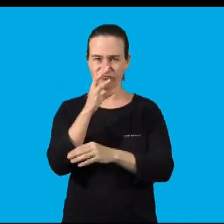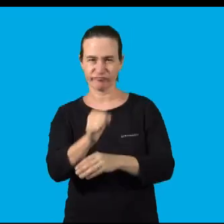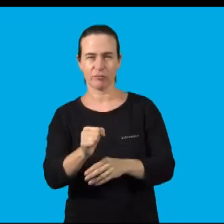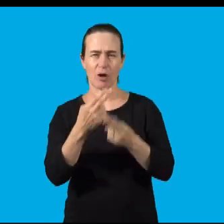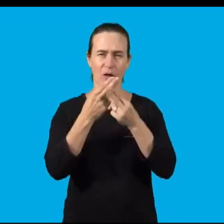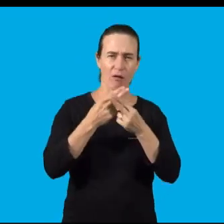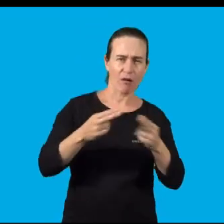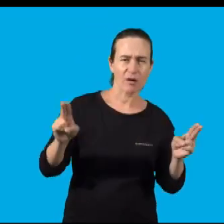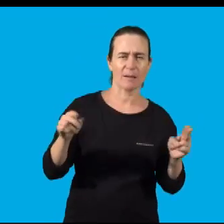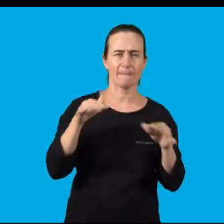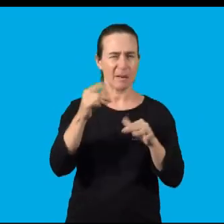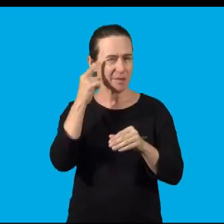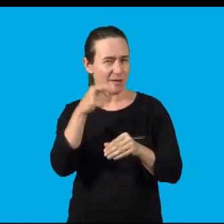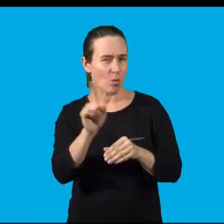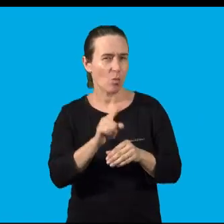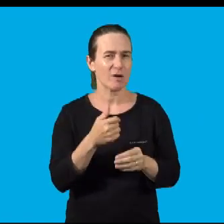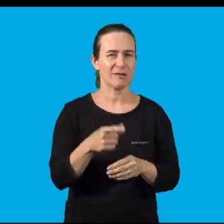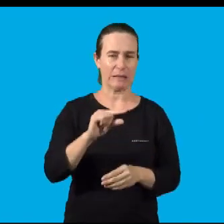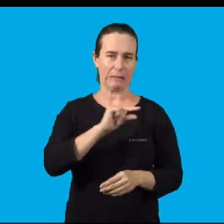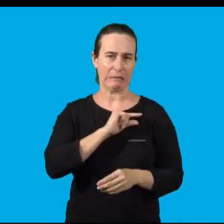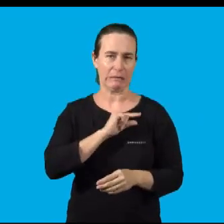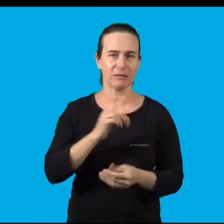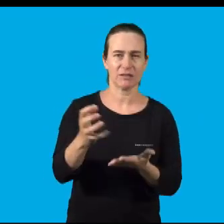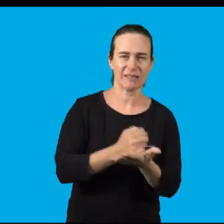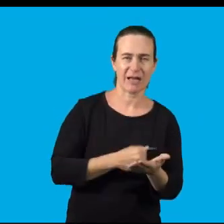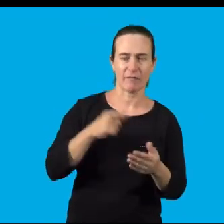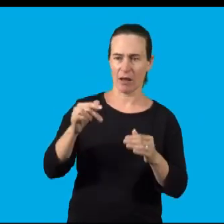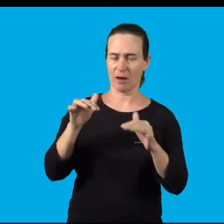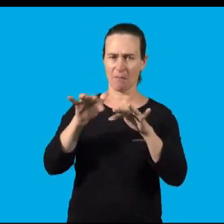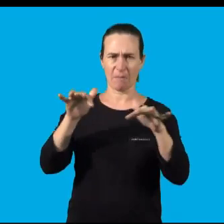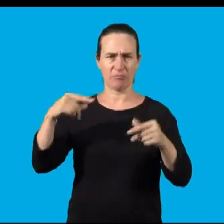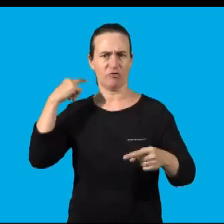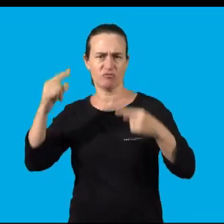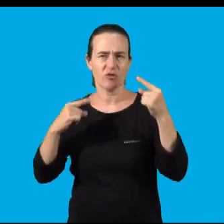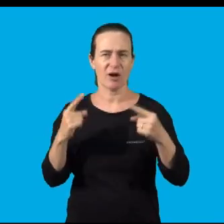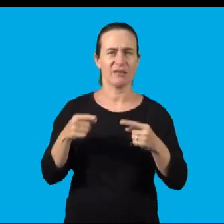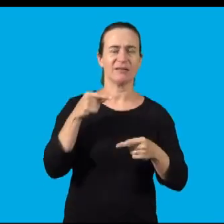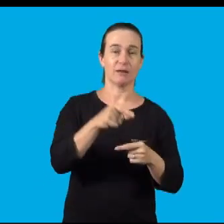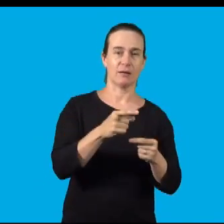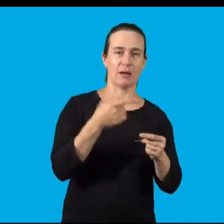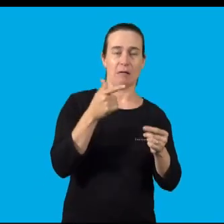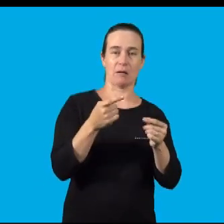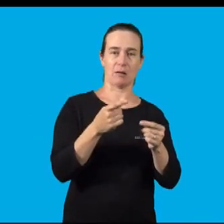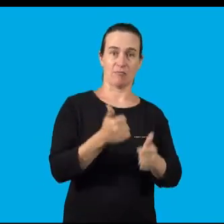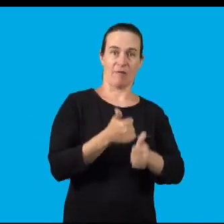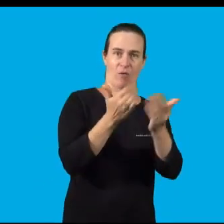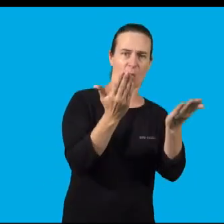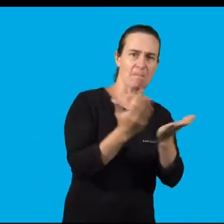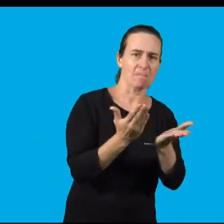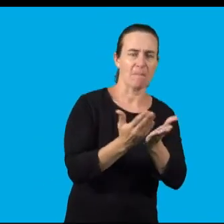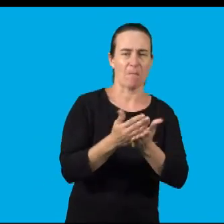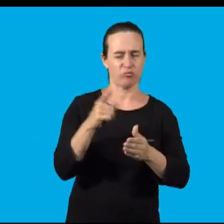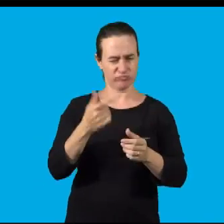and reputation, guilt and redemption, mass hysteria, theocracy and Puritanism, the individual